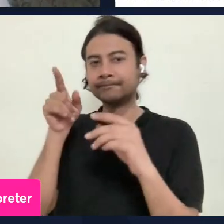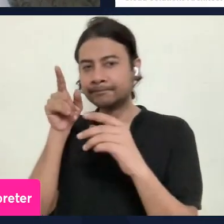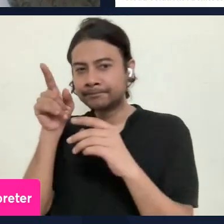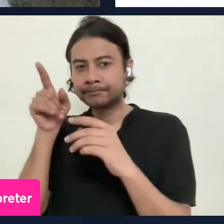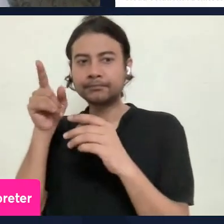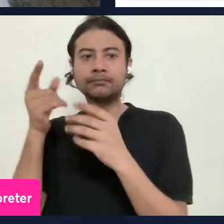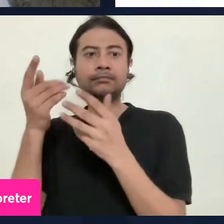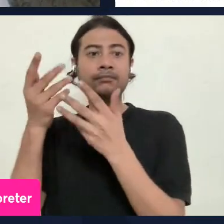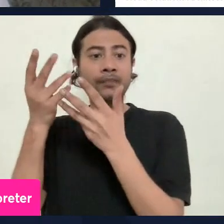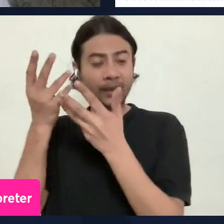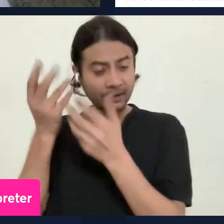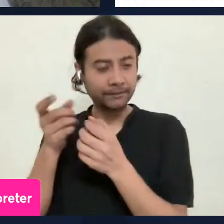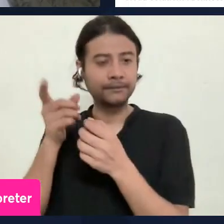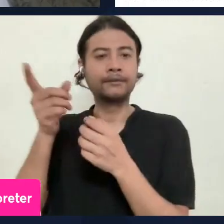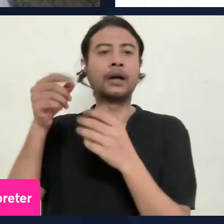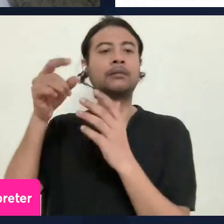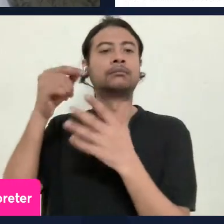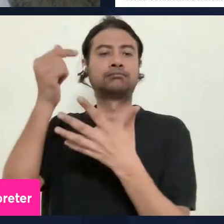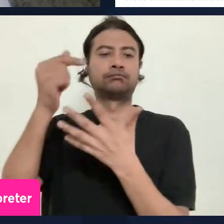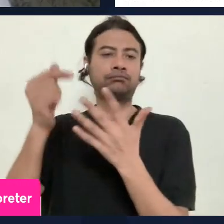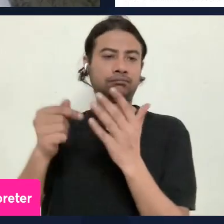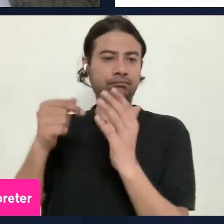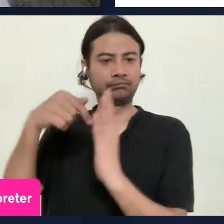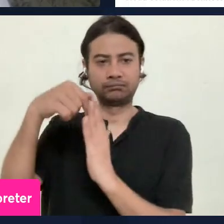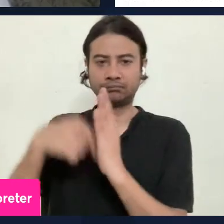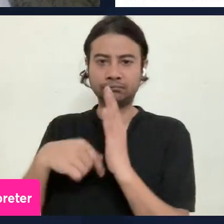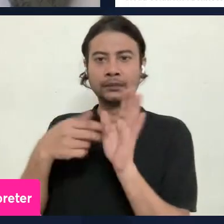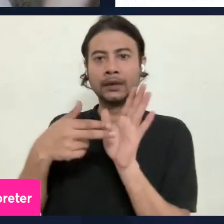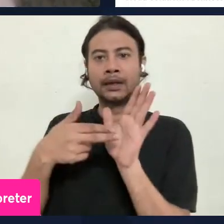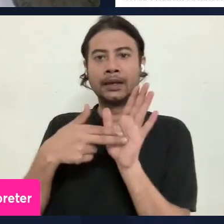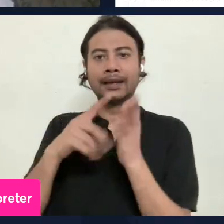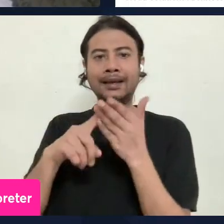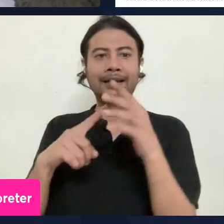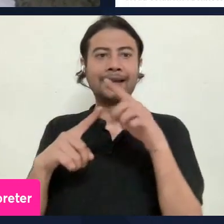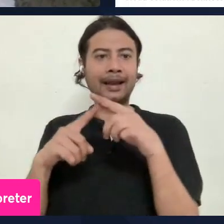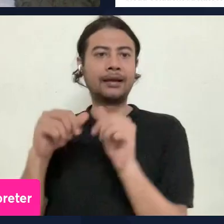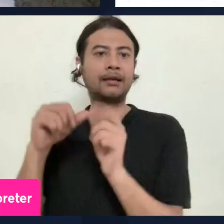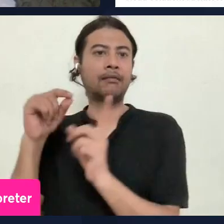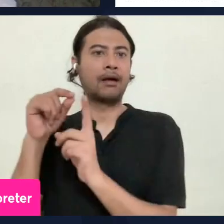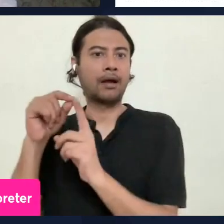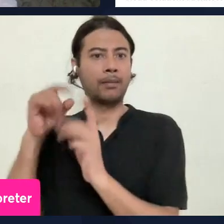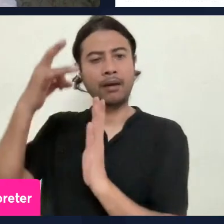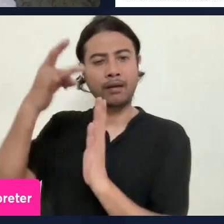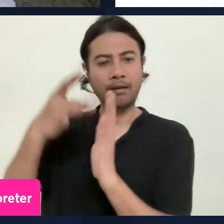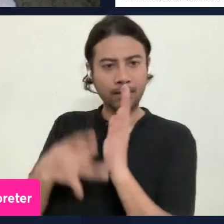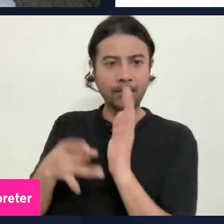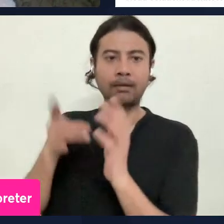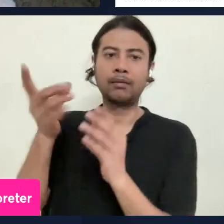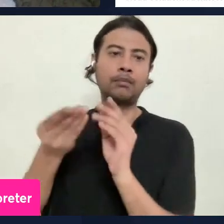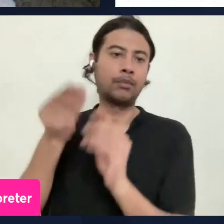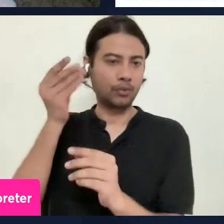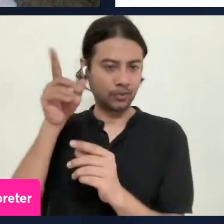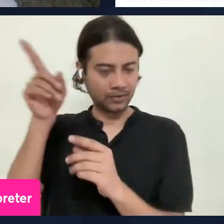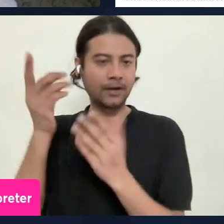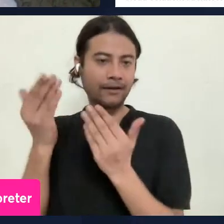Azure NetApp Files, which will help you understand it more better in case you're interested in it. So thank you.